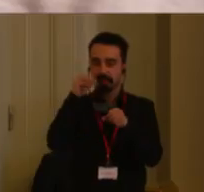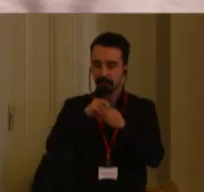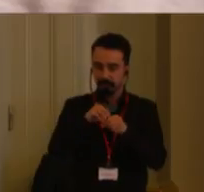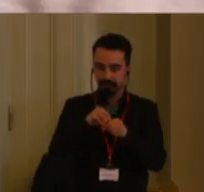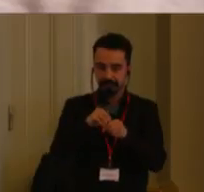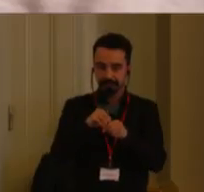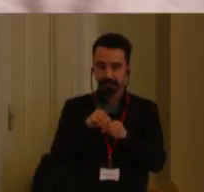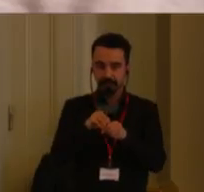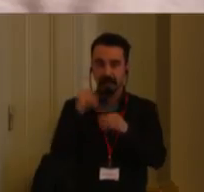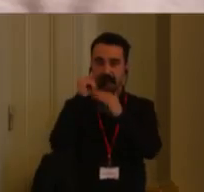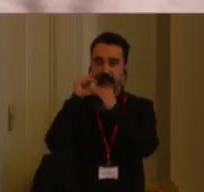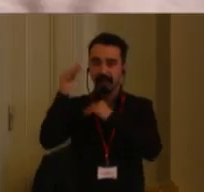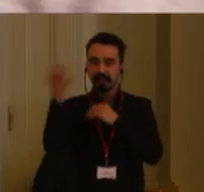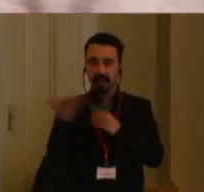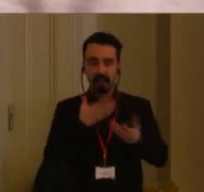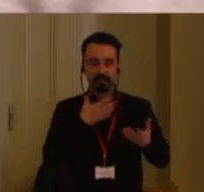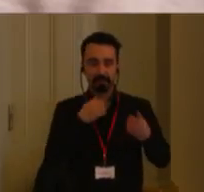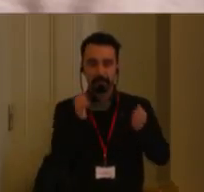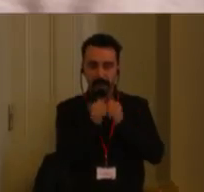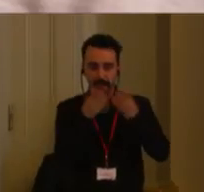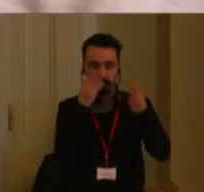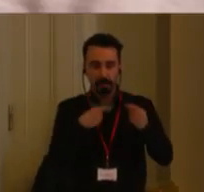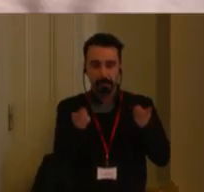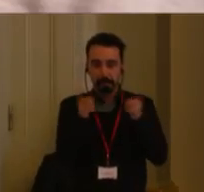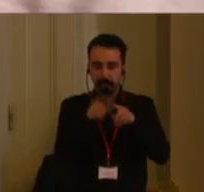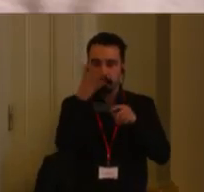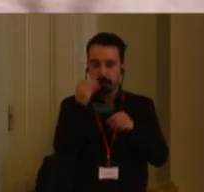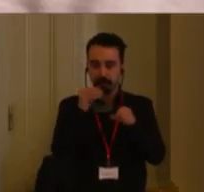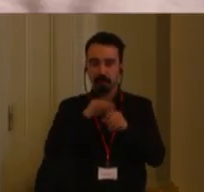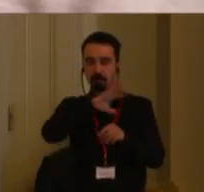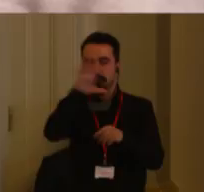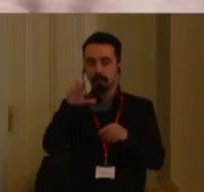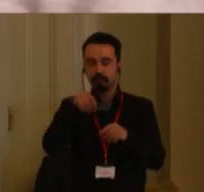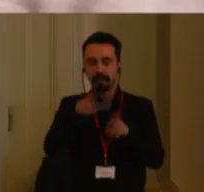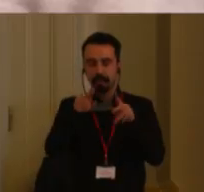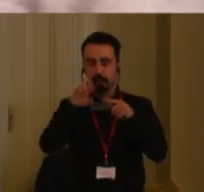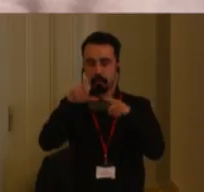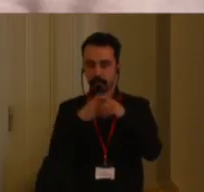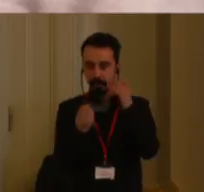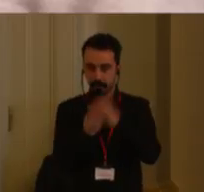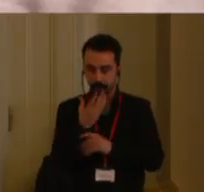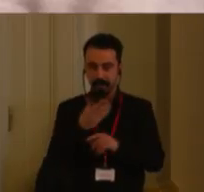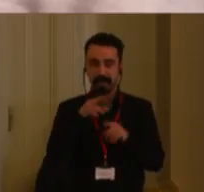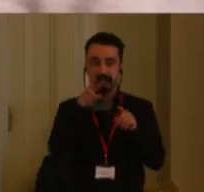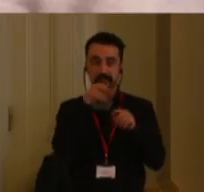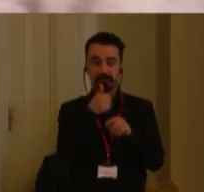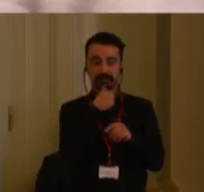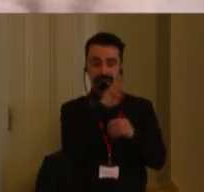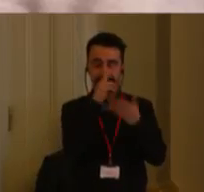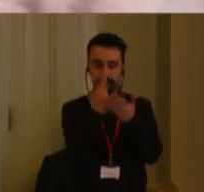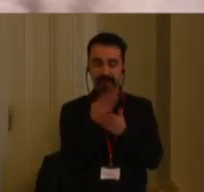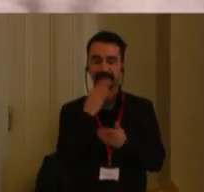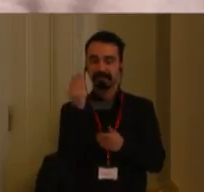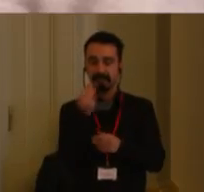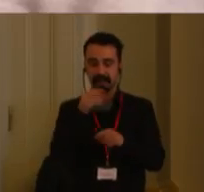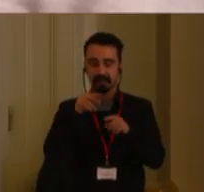peoples, though we often like to think we do. And that's why this Next Generation report, which reflects the views of young people